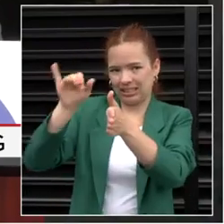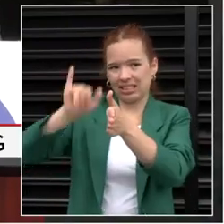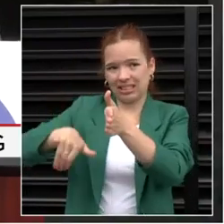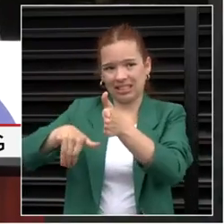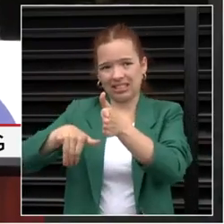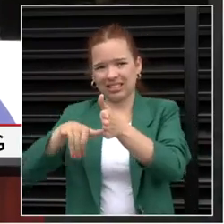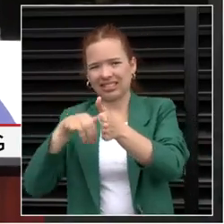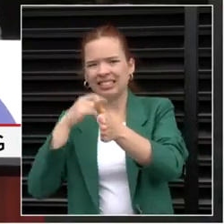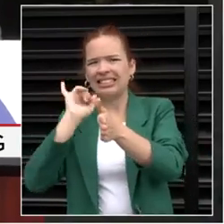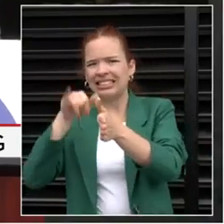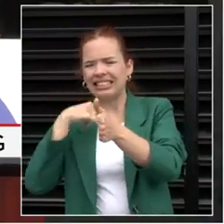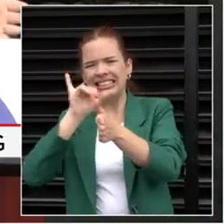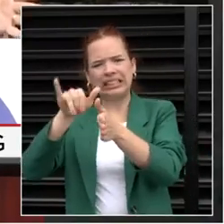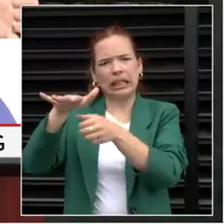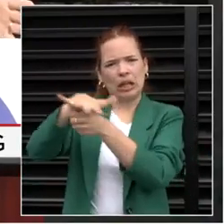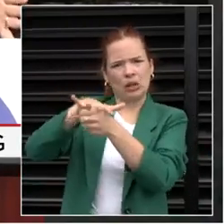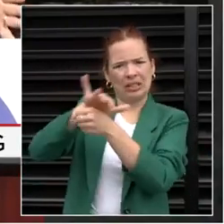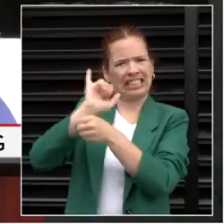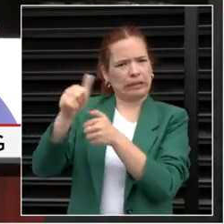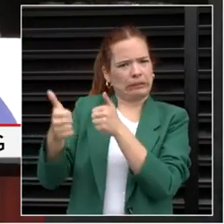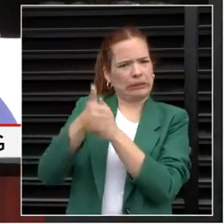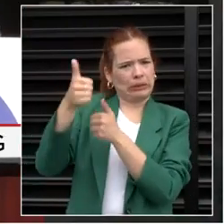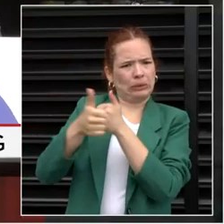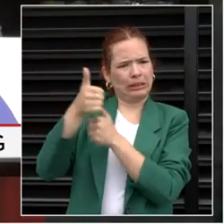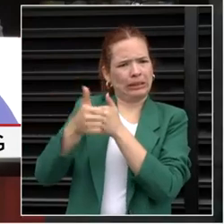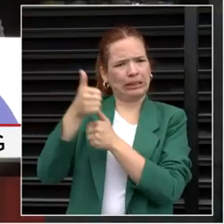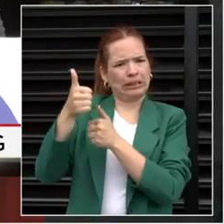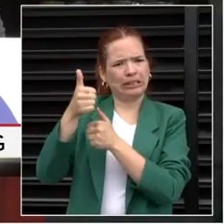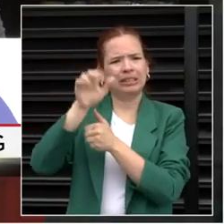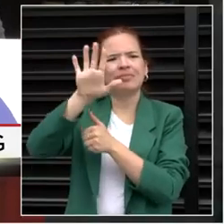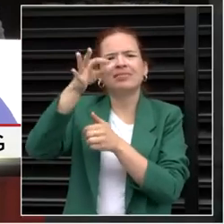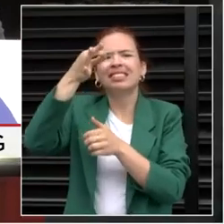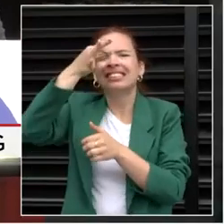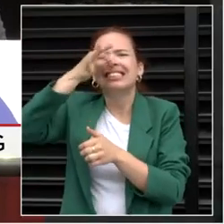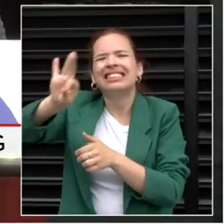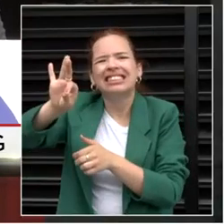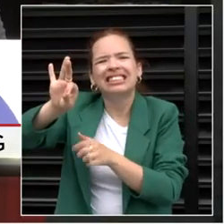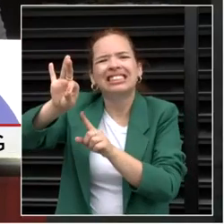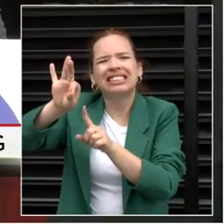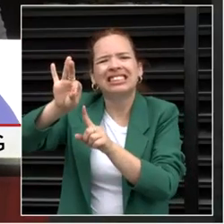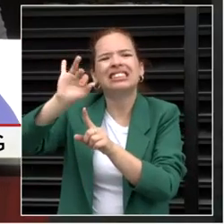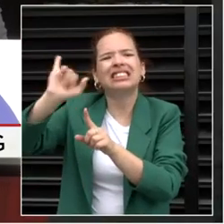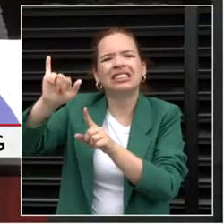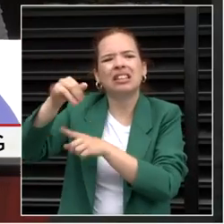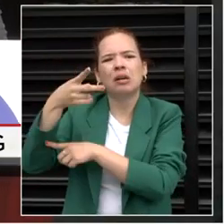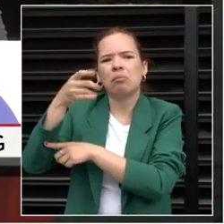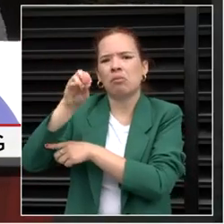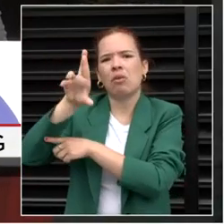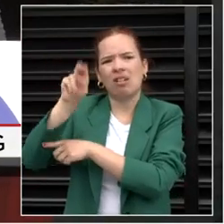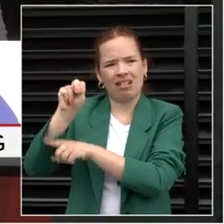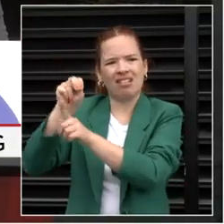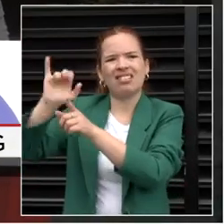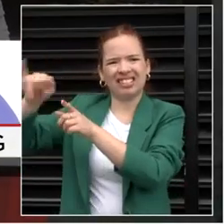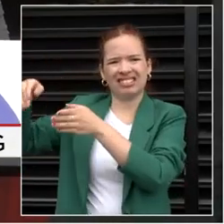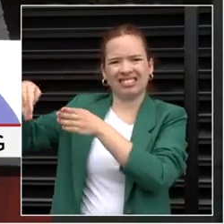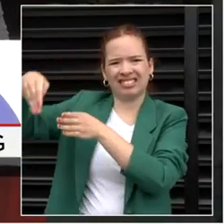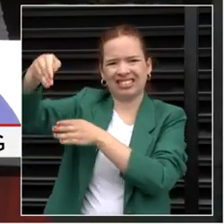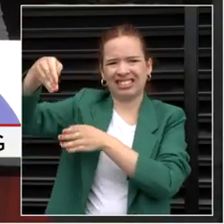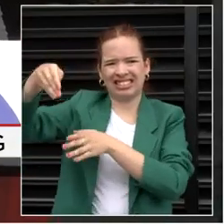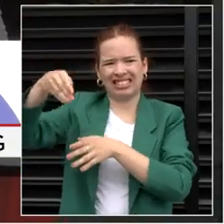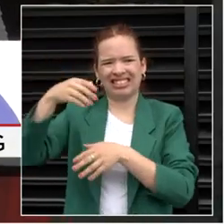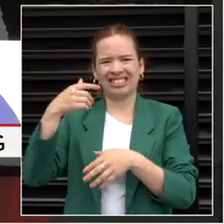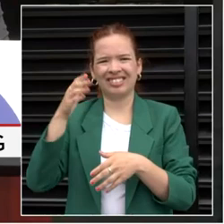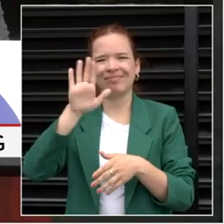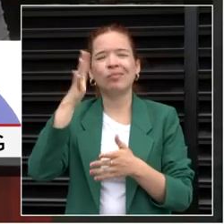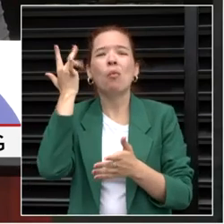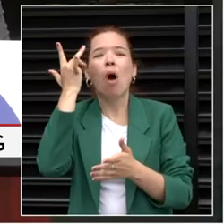famous porn streets. We had 14th and we had 9th. So there were peep shows and whatnot. But that made it an adventure. And it was